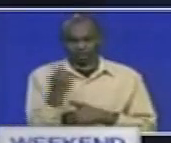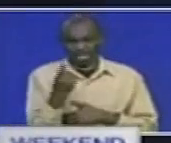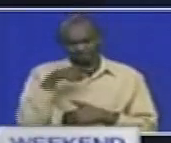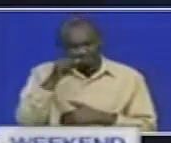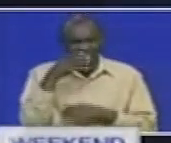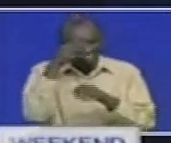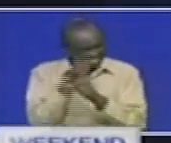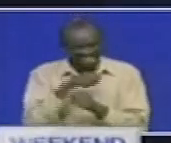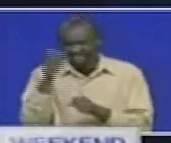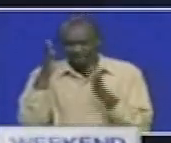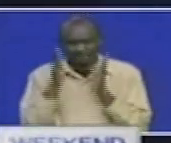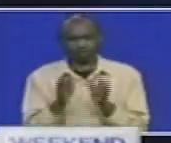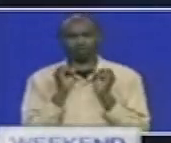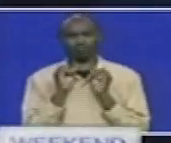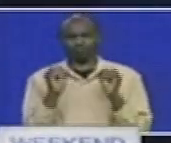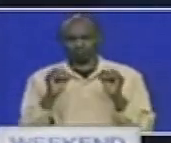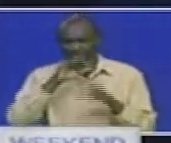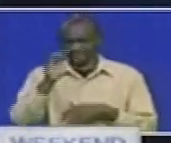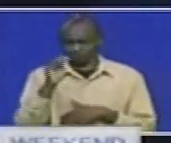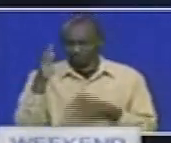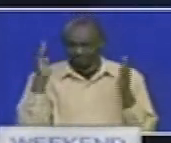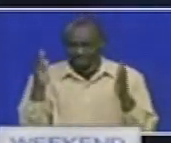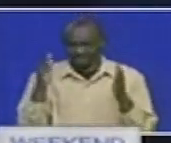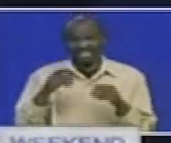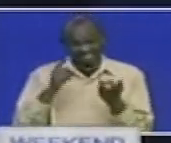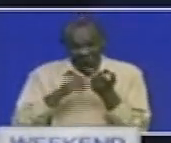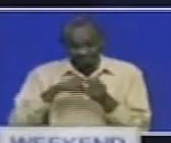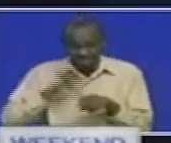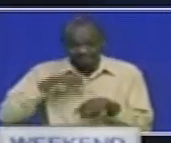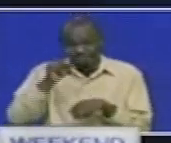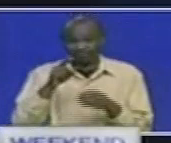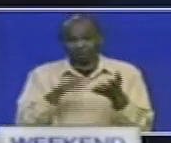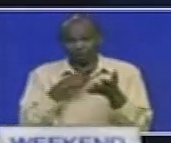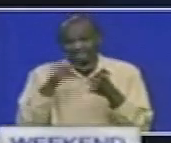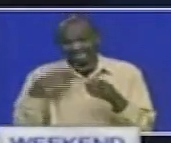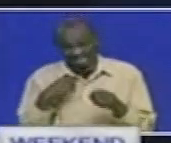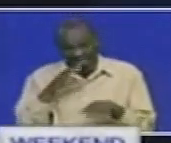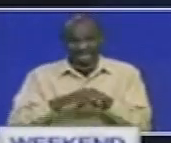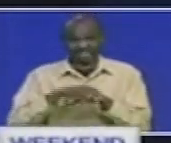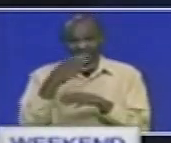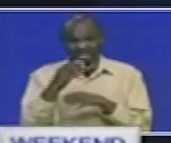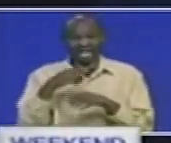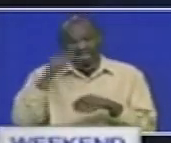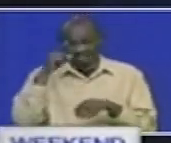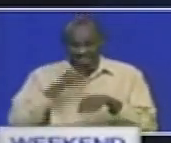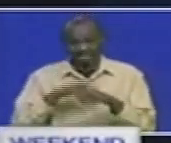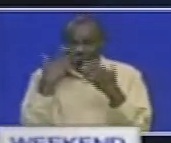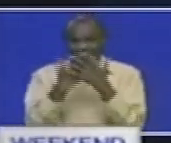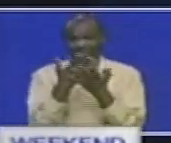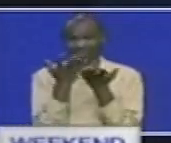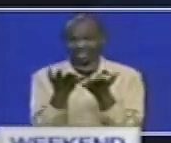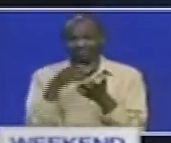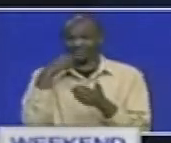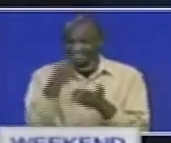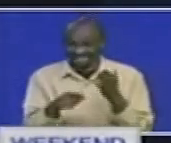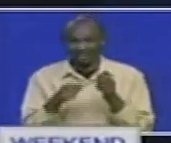trust no one in the big city several times he has found himself on the wrong side of the law spending some nights in prison he says